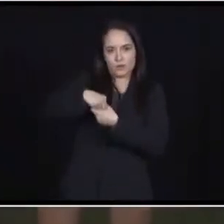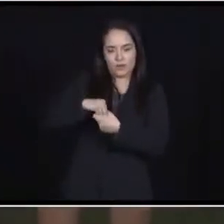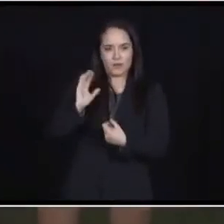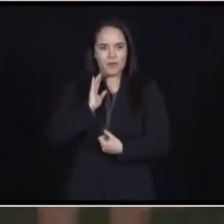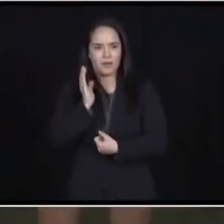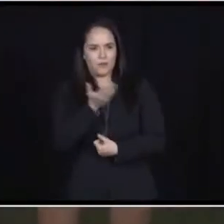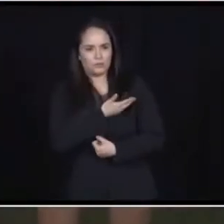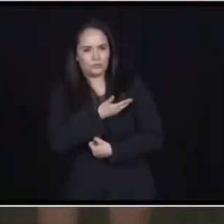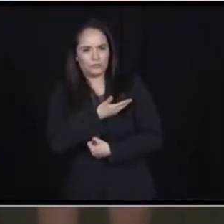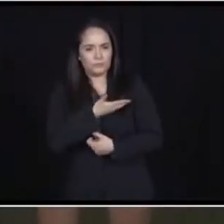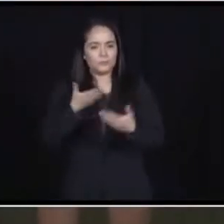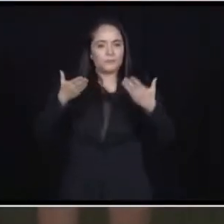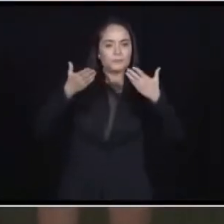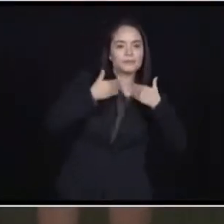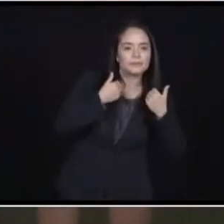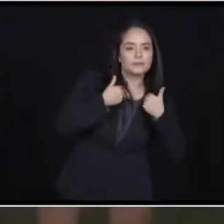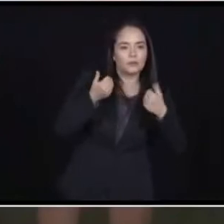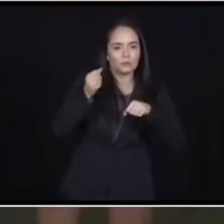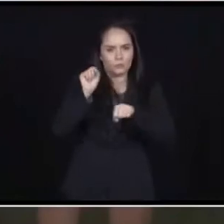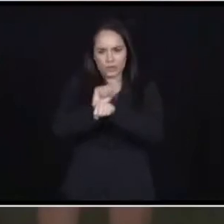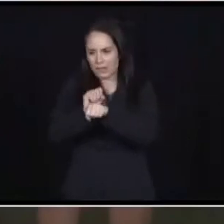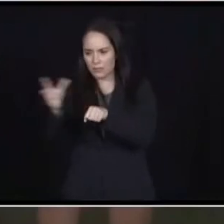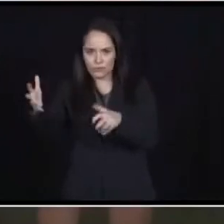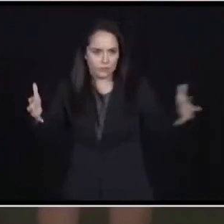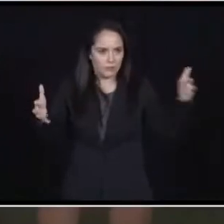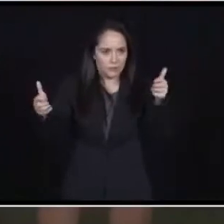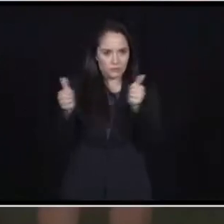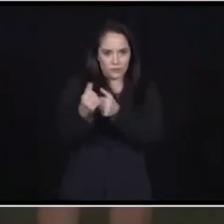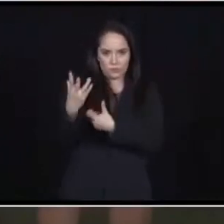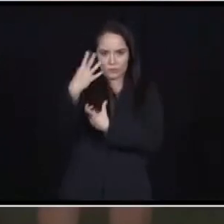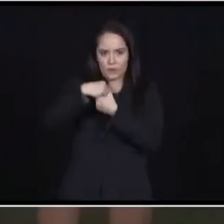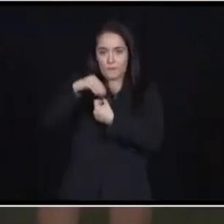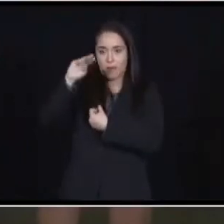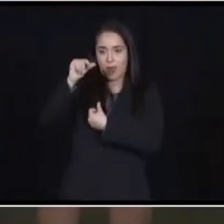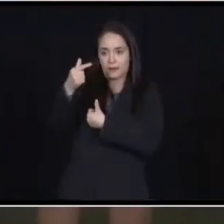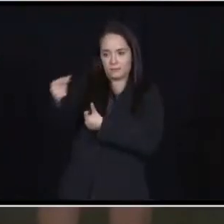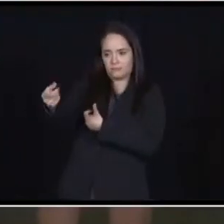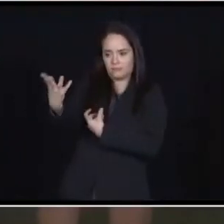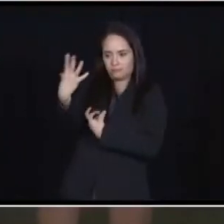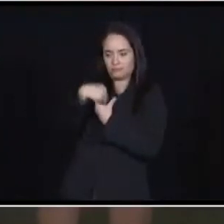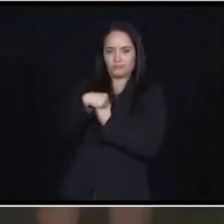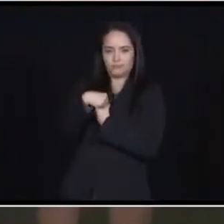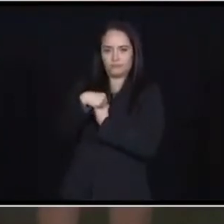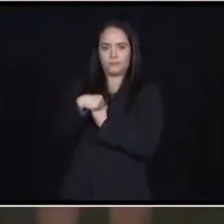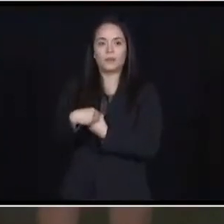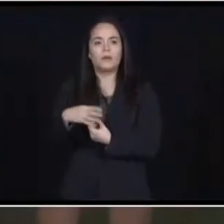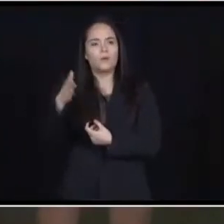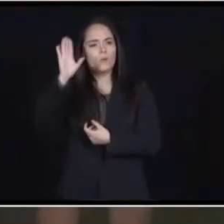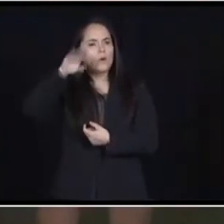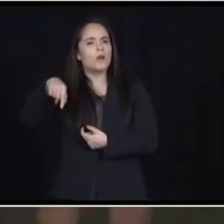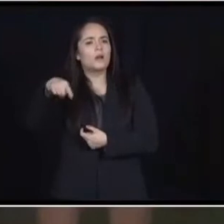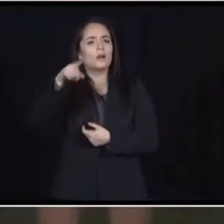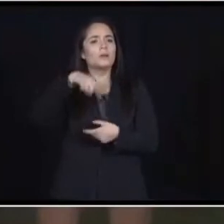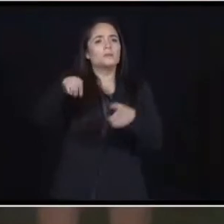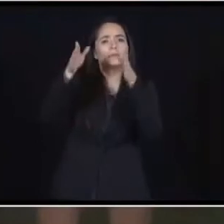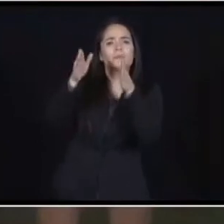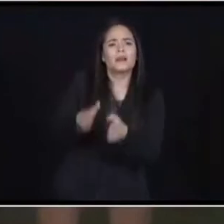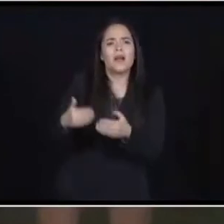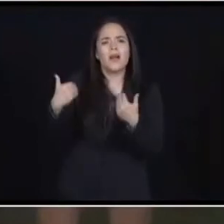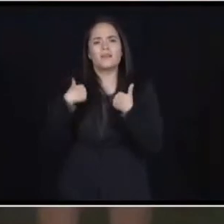We understand that when an individual has a mental health health crisis, their family also needs